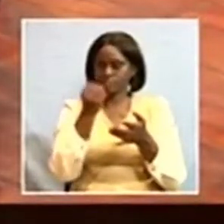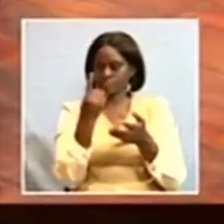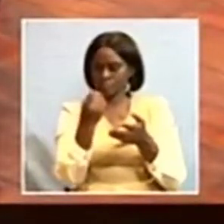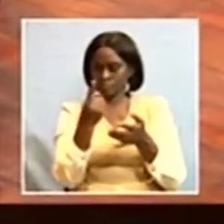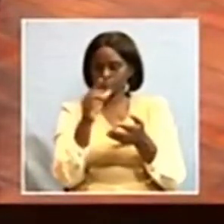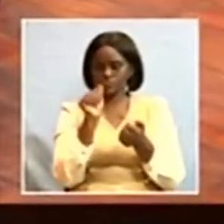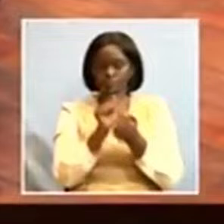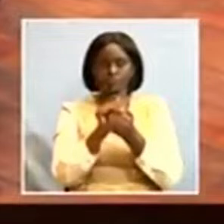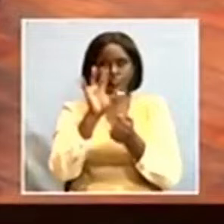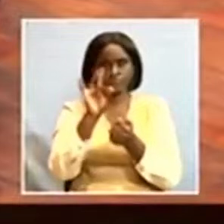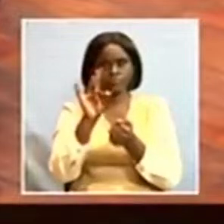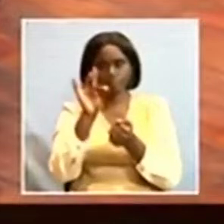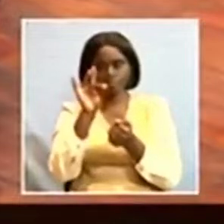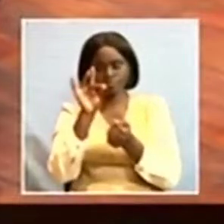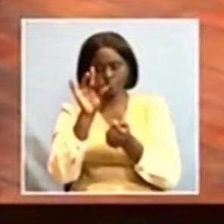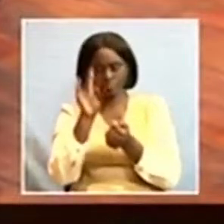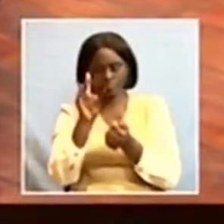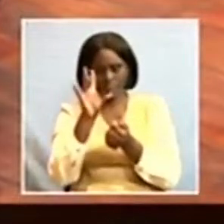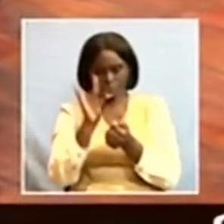2,611,078